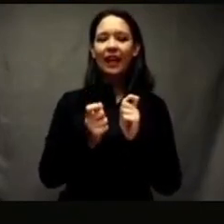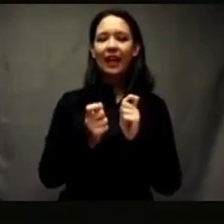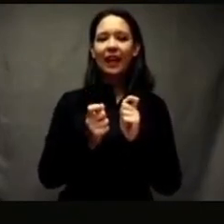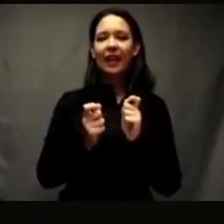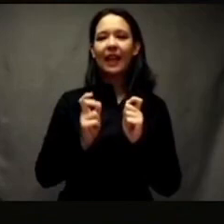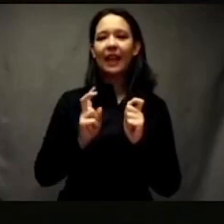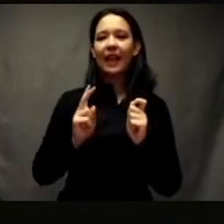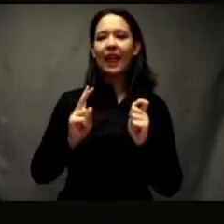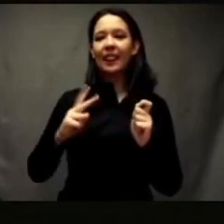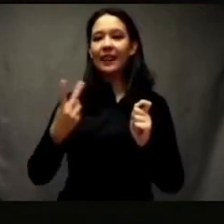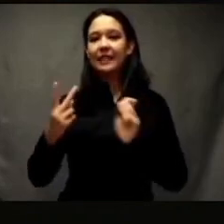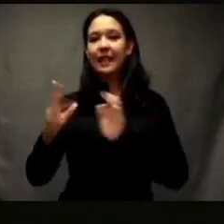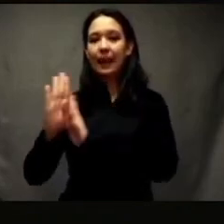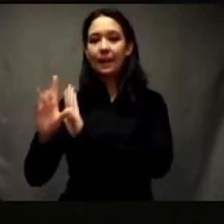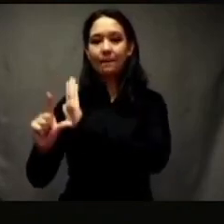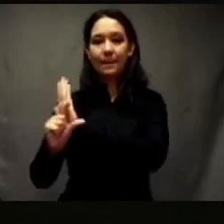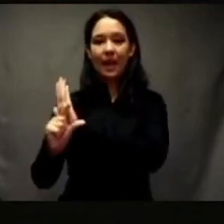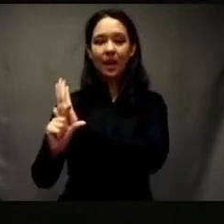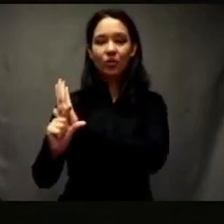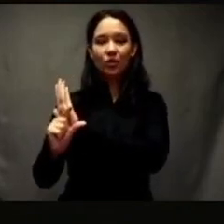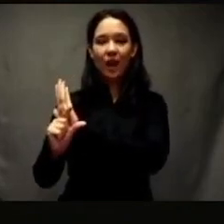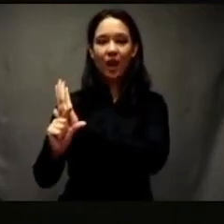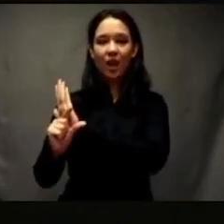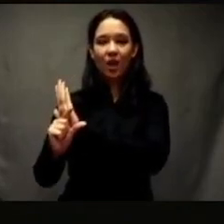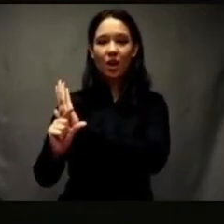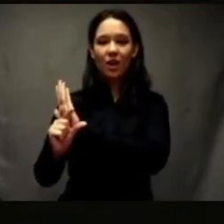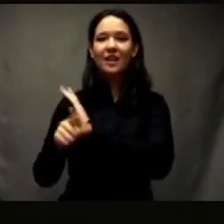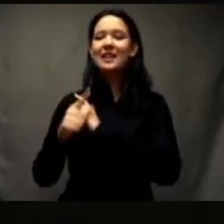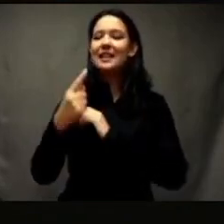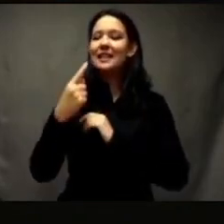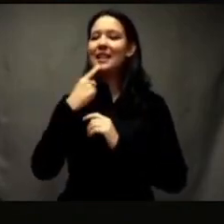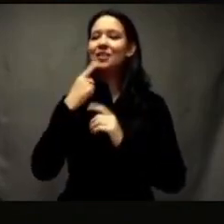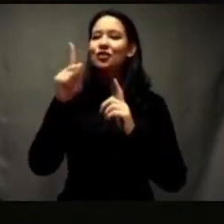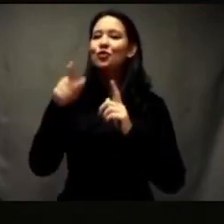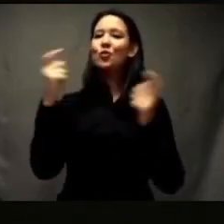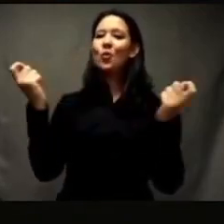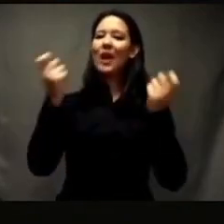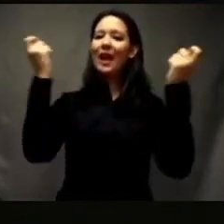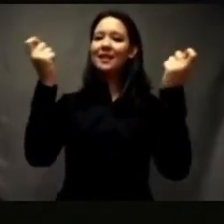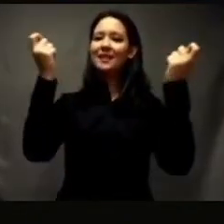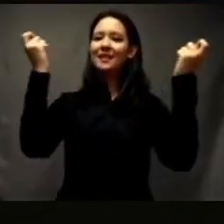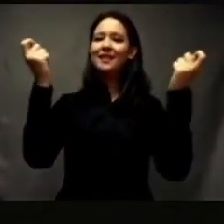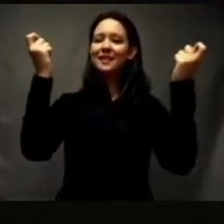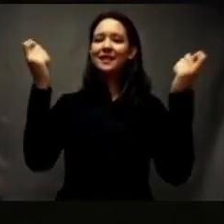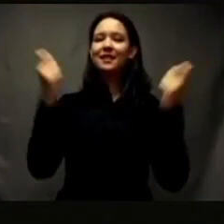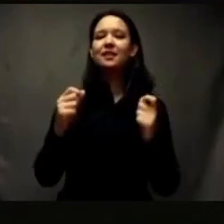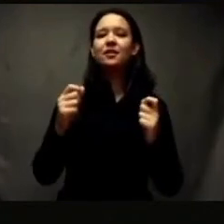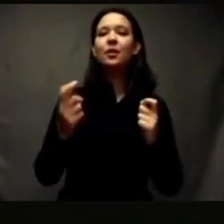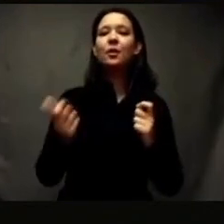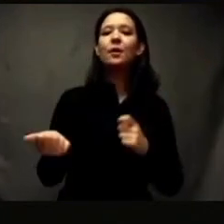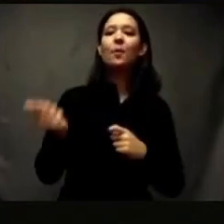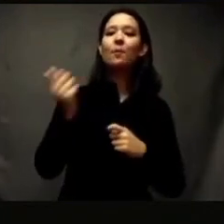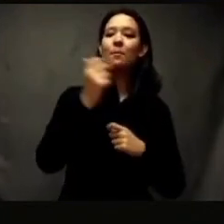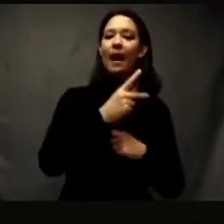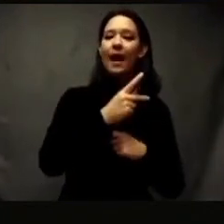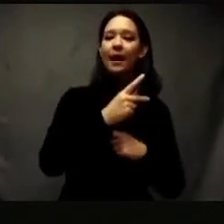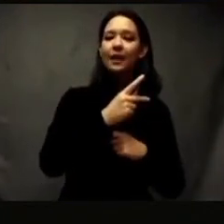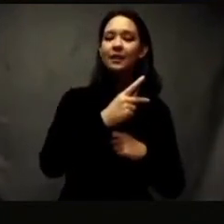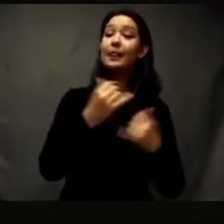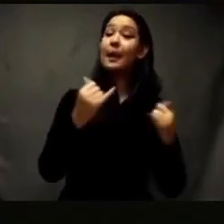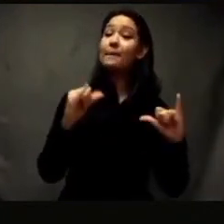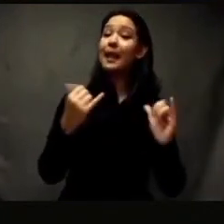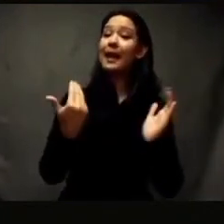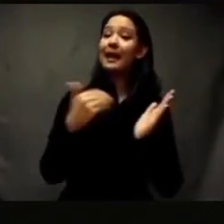second backdrop. I just had it say you win in like this pixel font. Okay, so now I'm gonna go back and let's